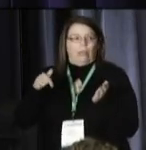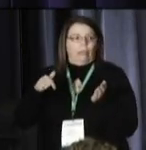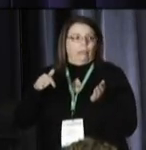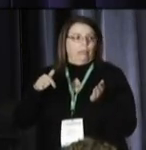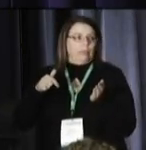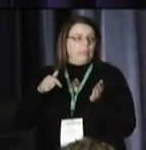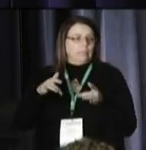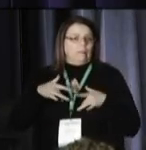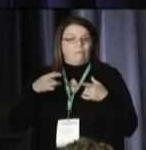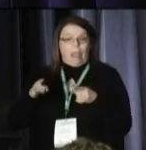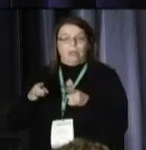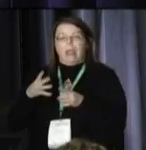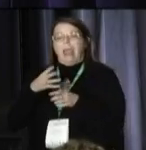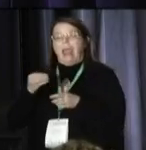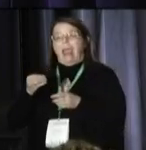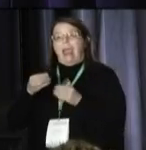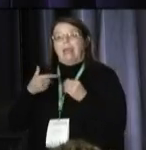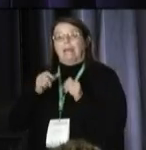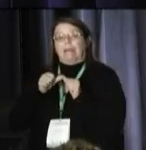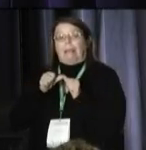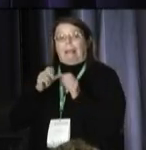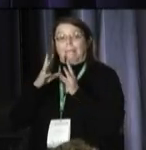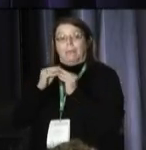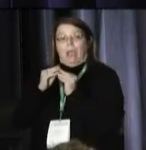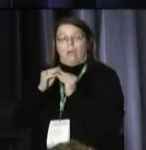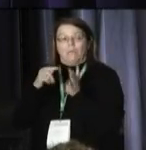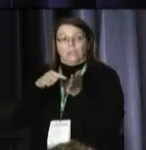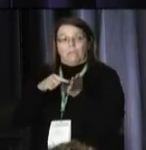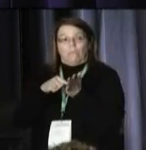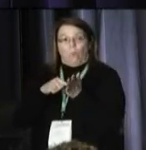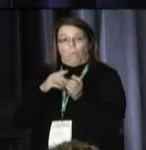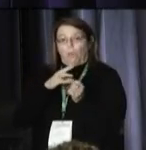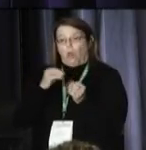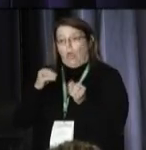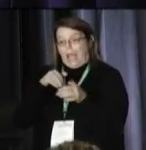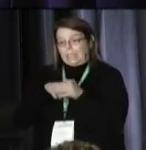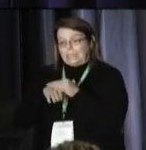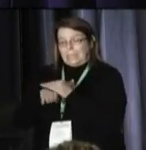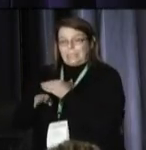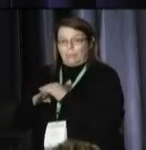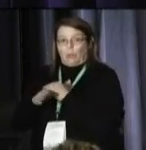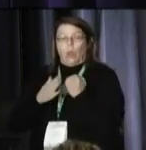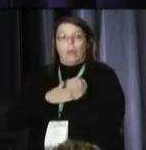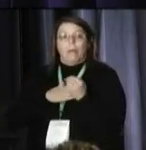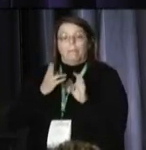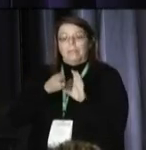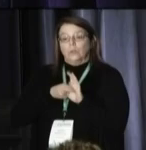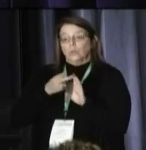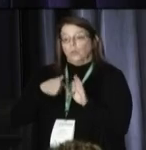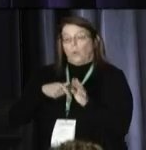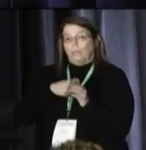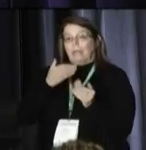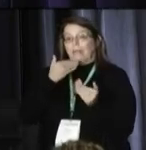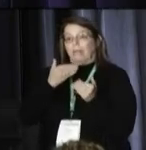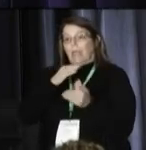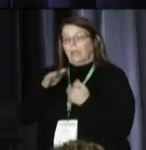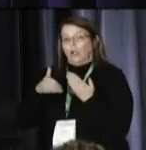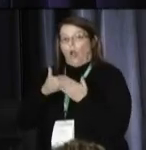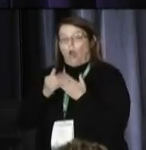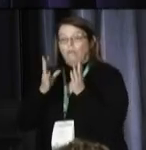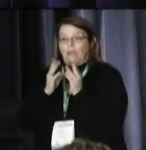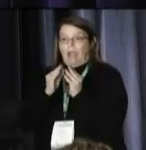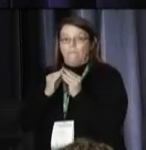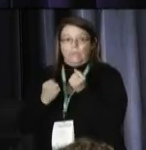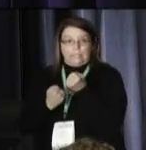conference affordable and accessible. Please join me in thanking all of our conference sponsors and